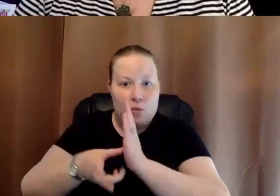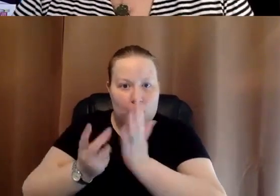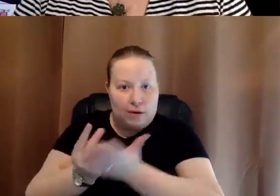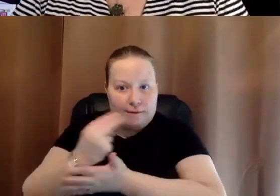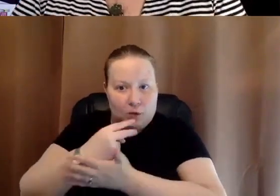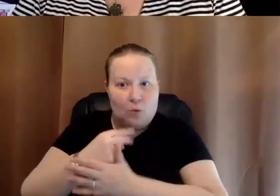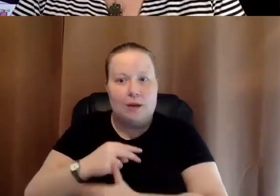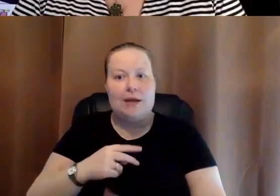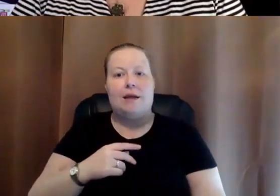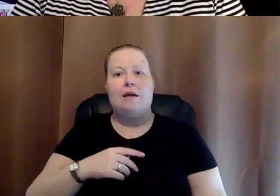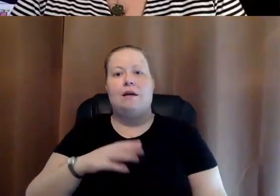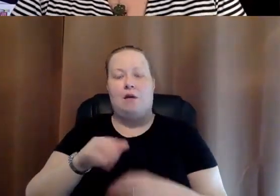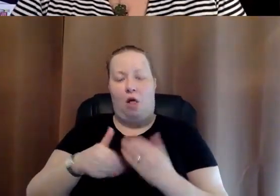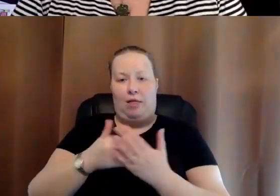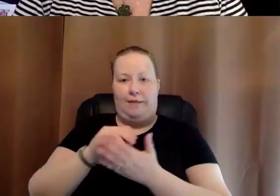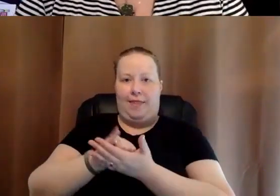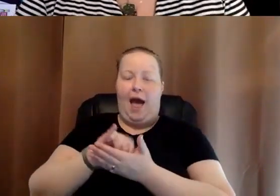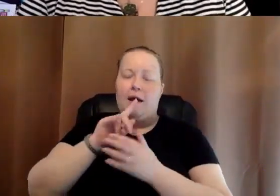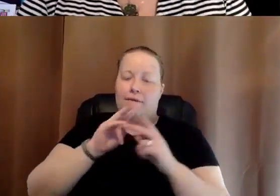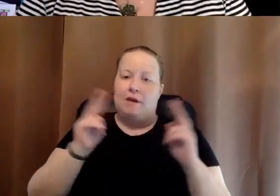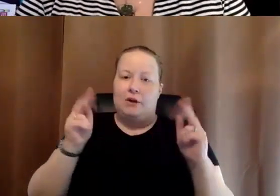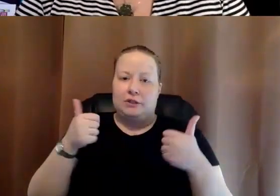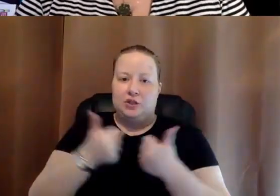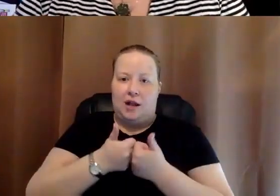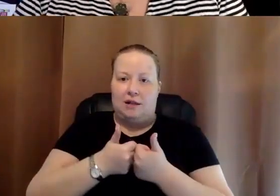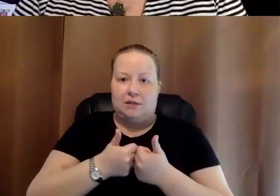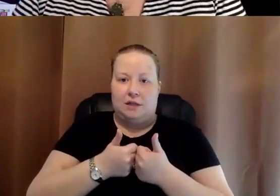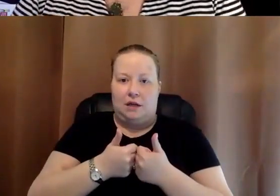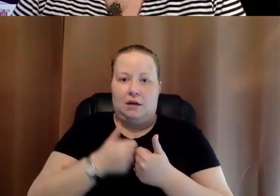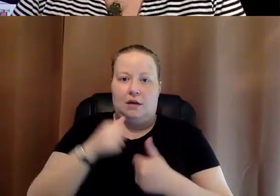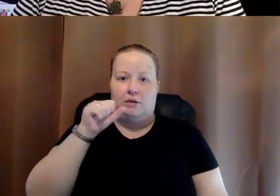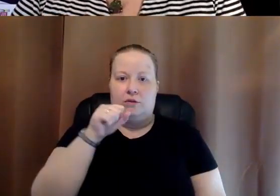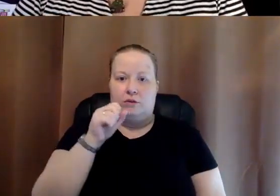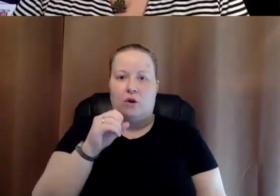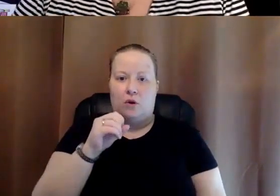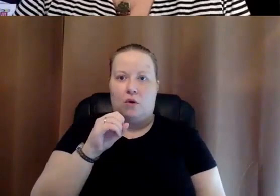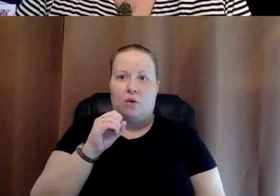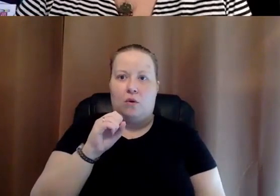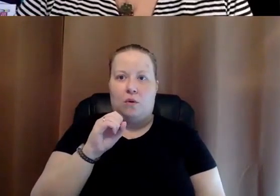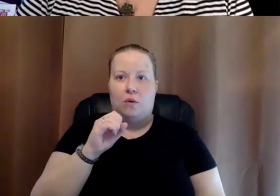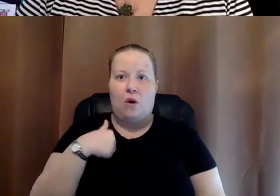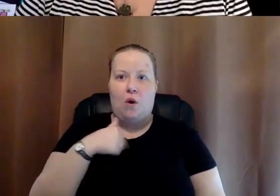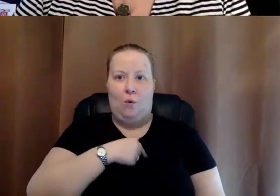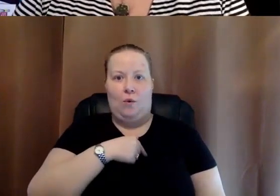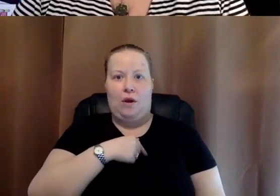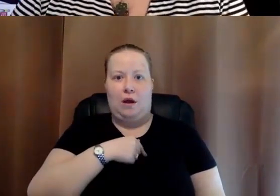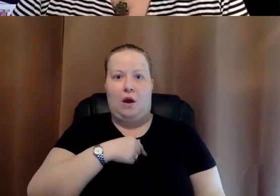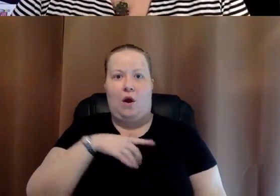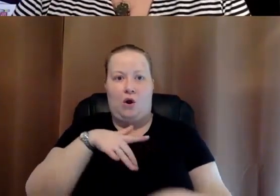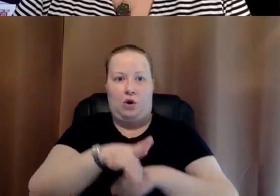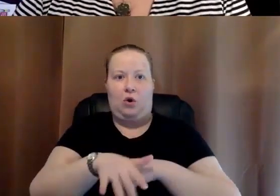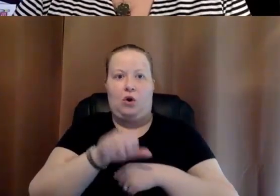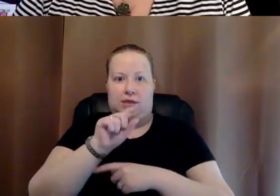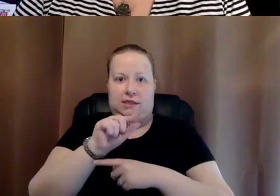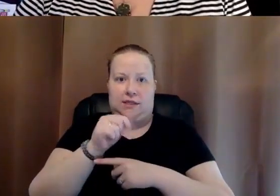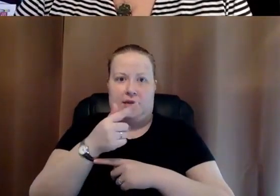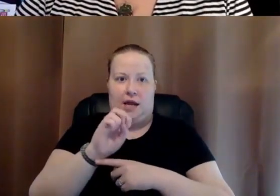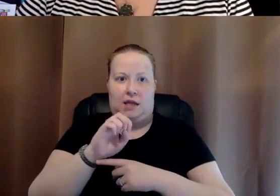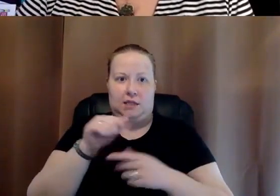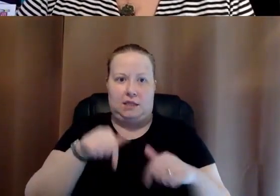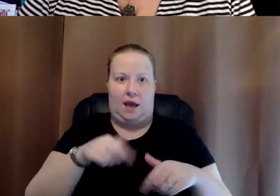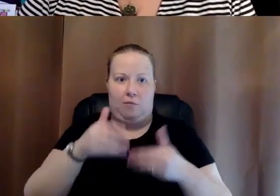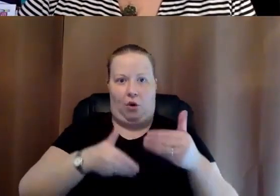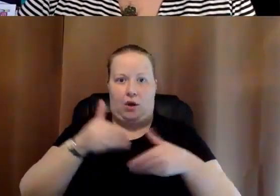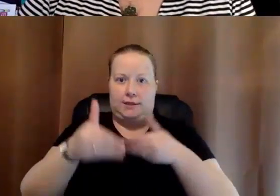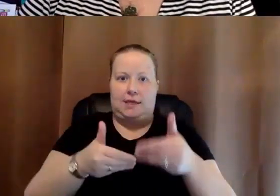reviewing and all of that is really challenging. So we are really early stage in that process. And part of it